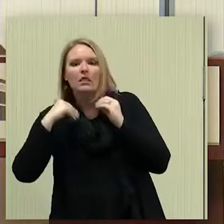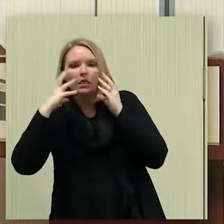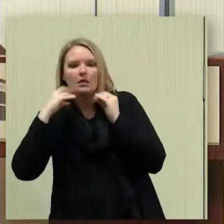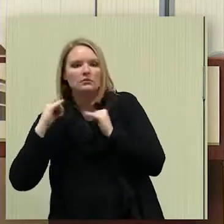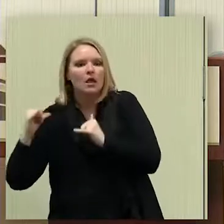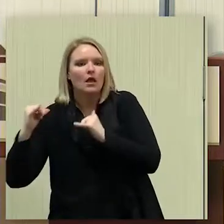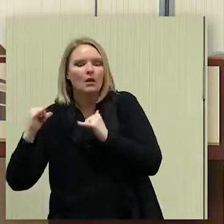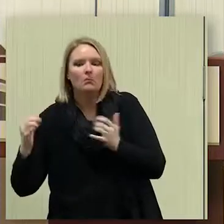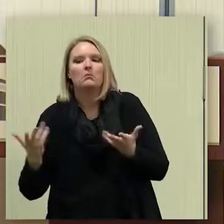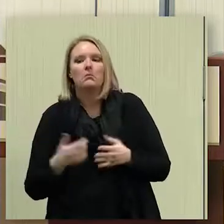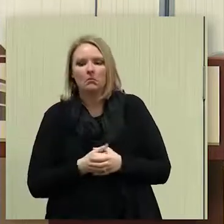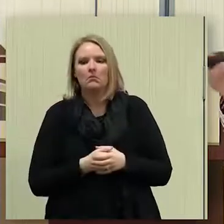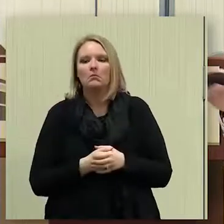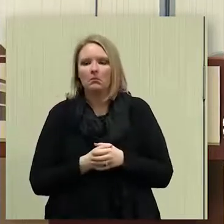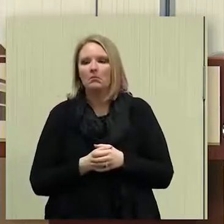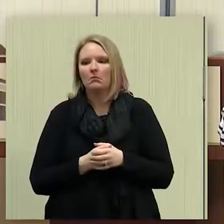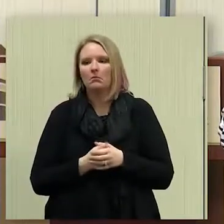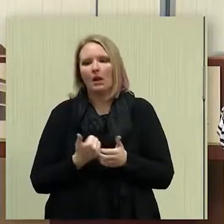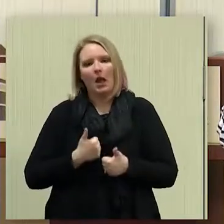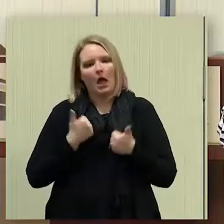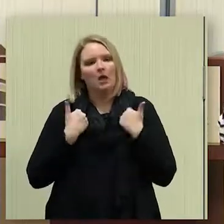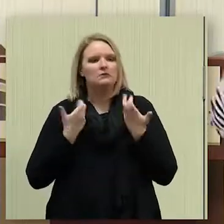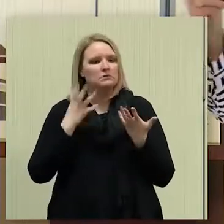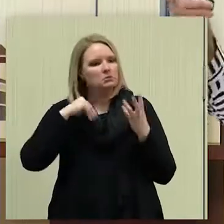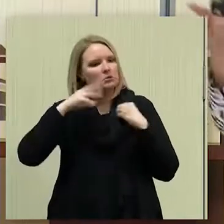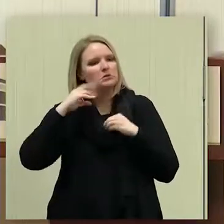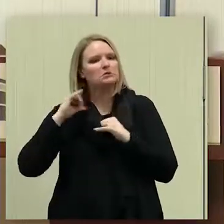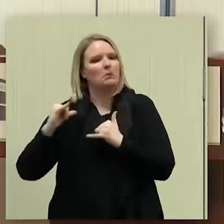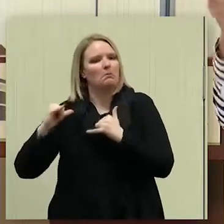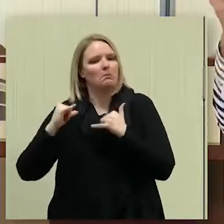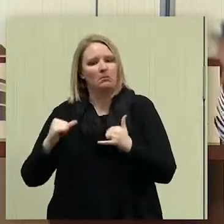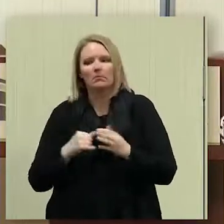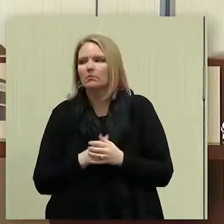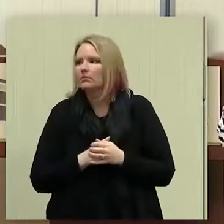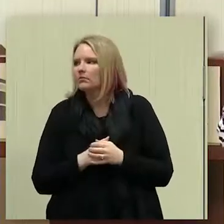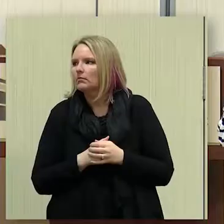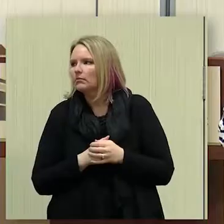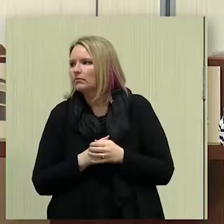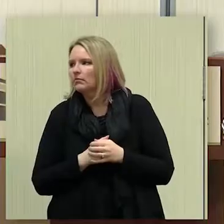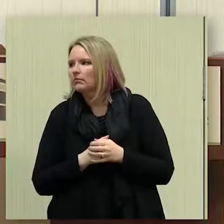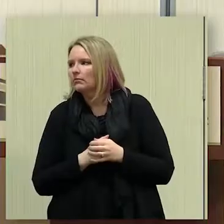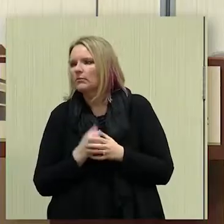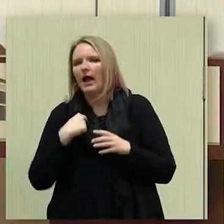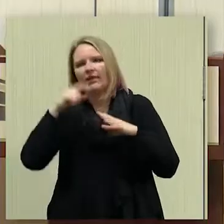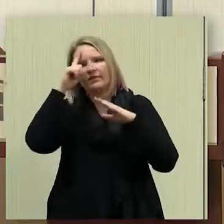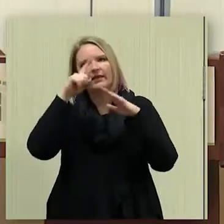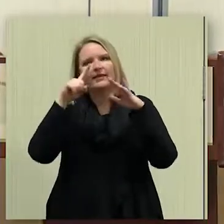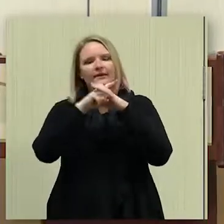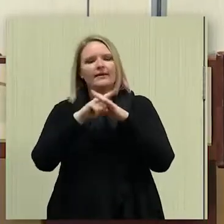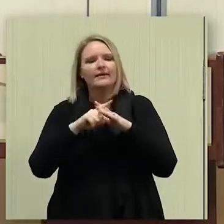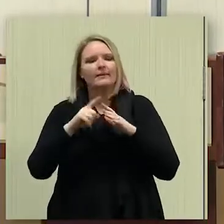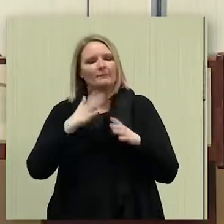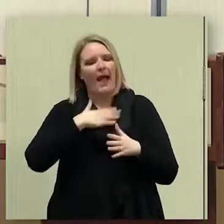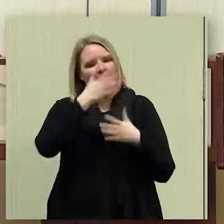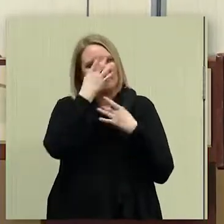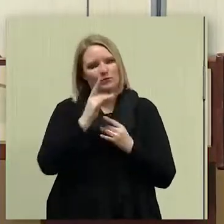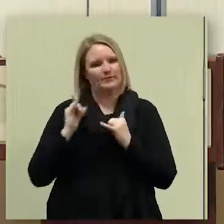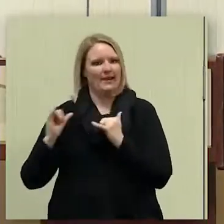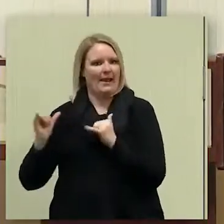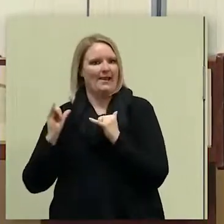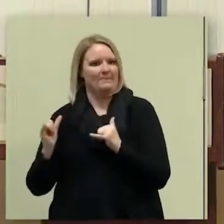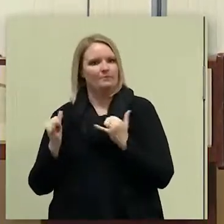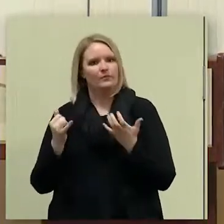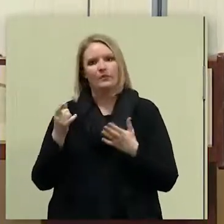shared experiences. Yeah, shared life experiences. I also think, when you're saying that, it makes me think shared interests. So maybe you like